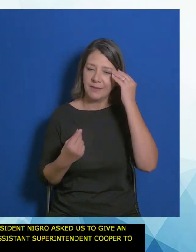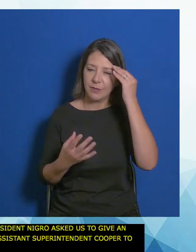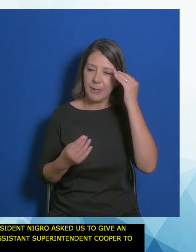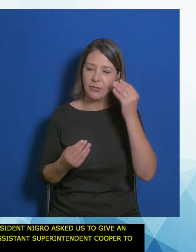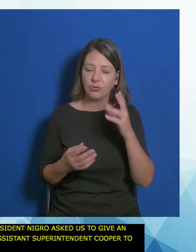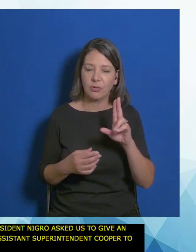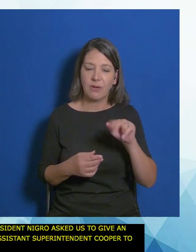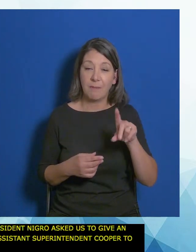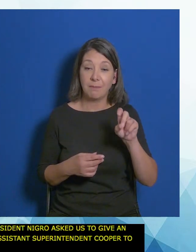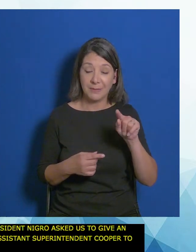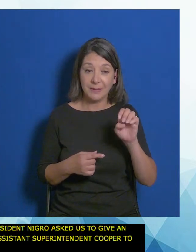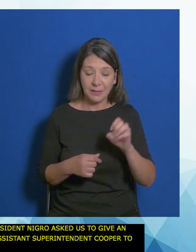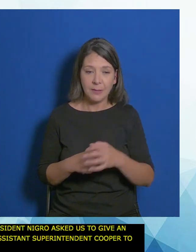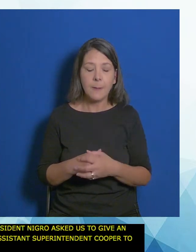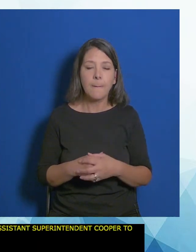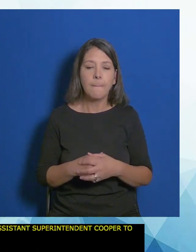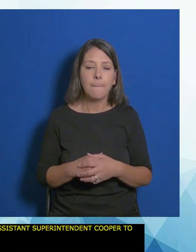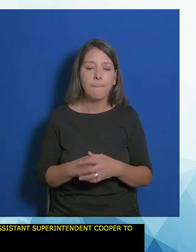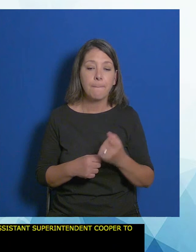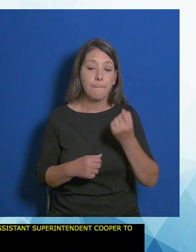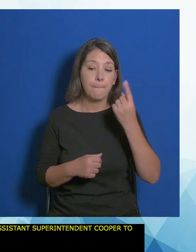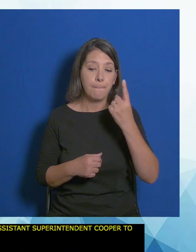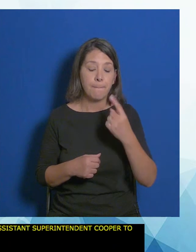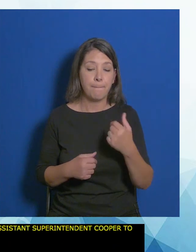But I do want to say